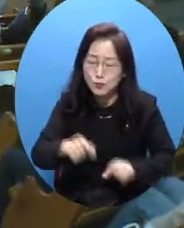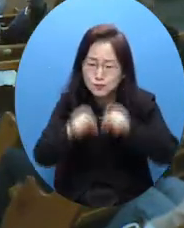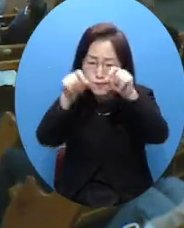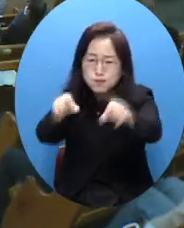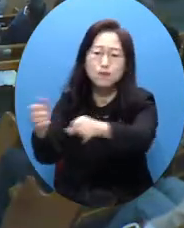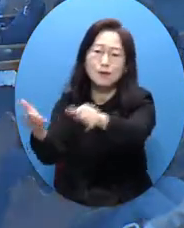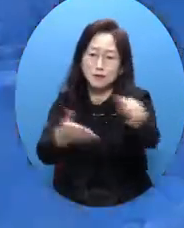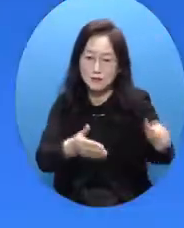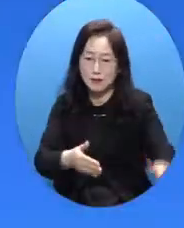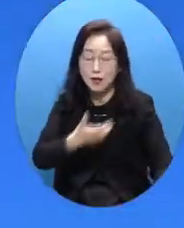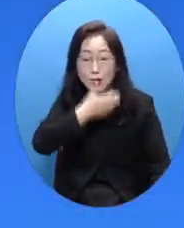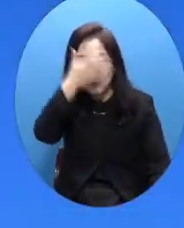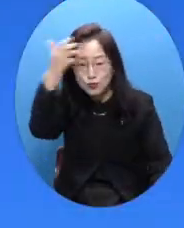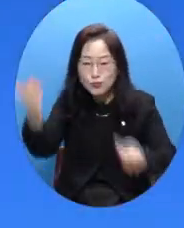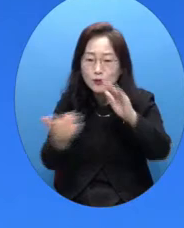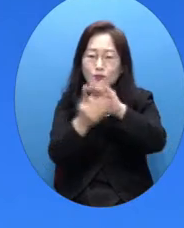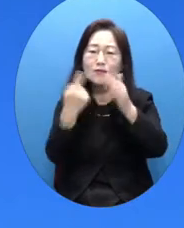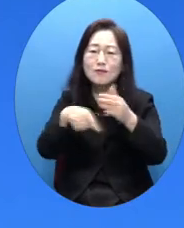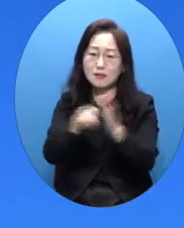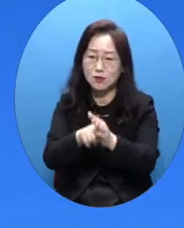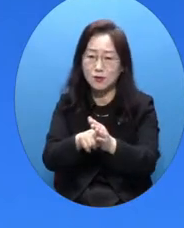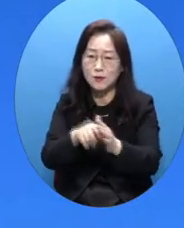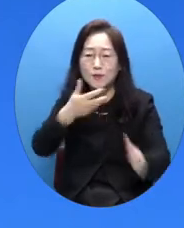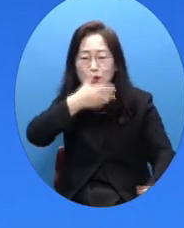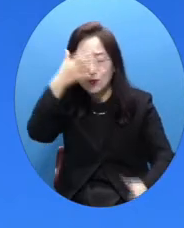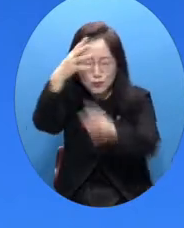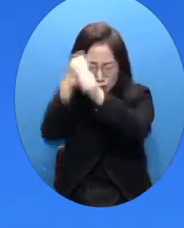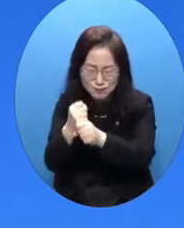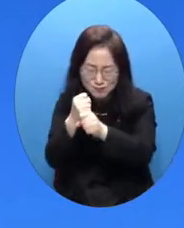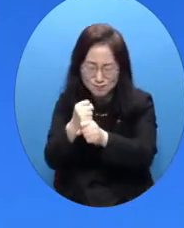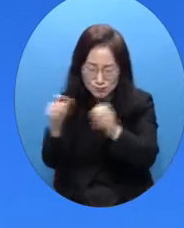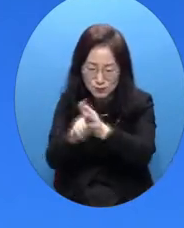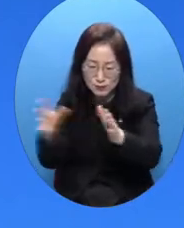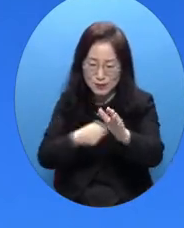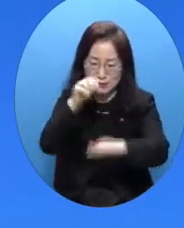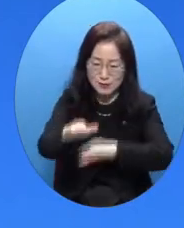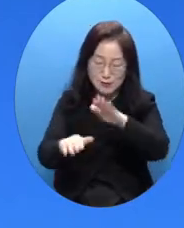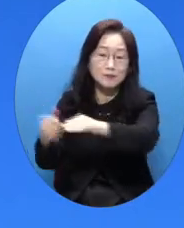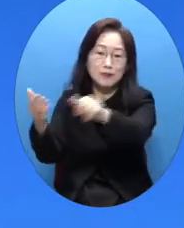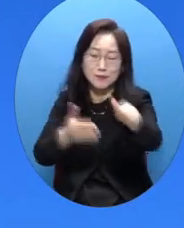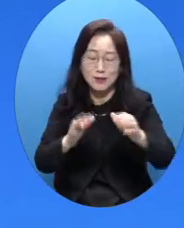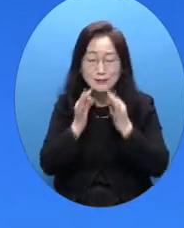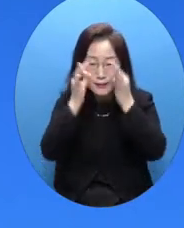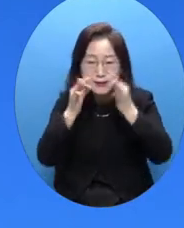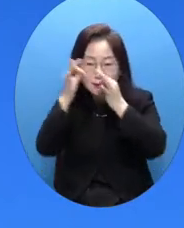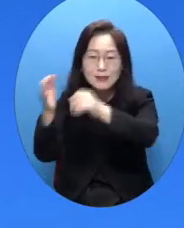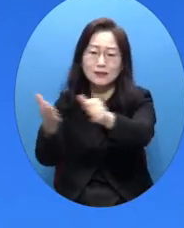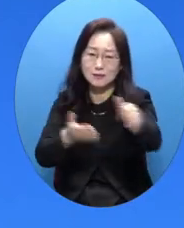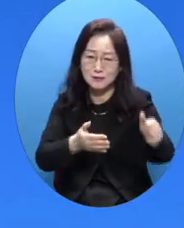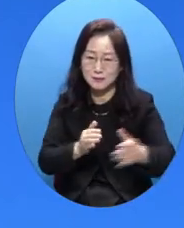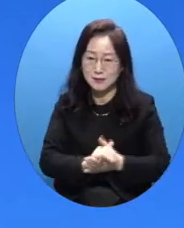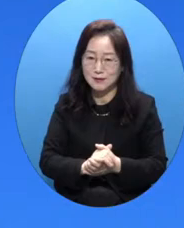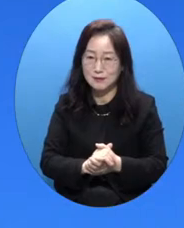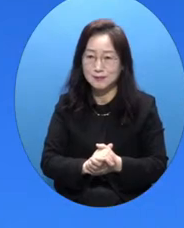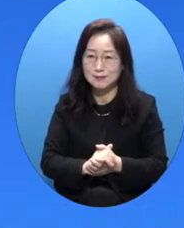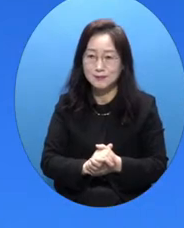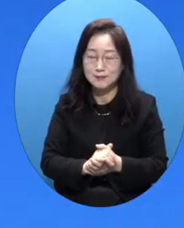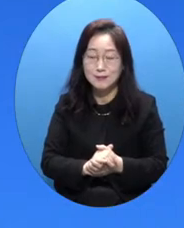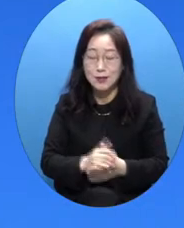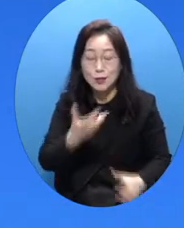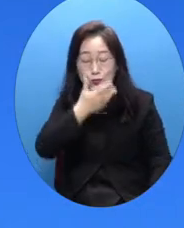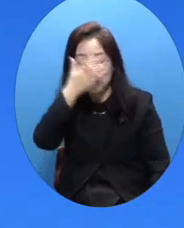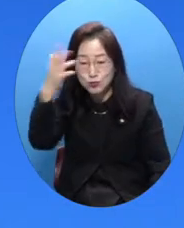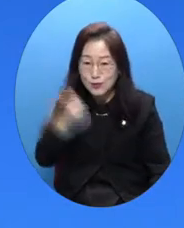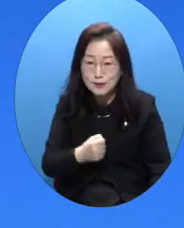ours in our busy and Urgent modern society grab the holy dream of God and March It Forward do your best